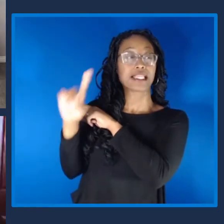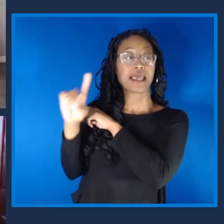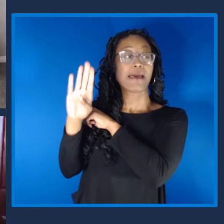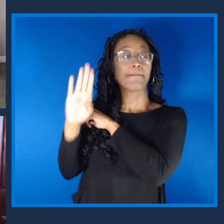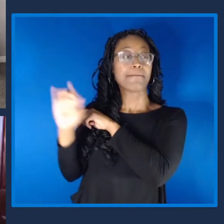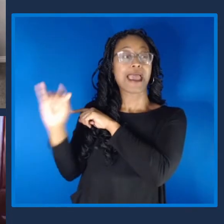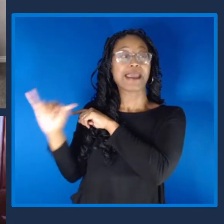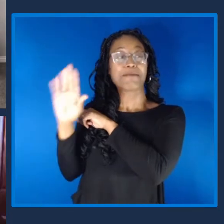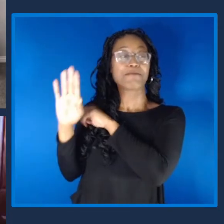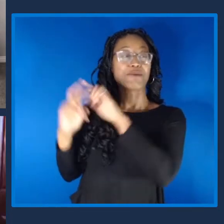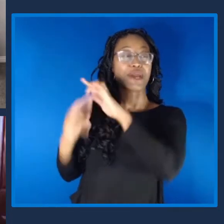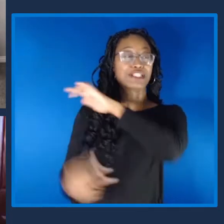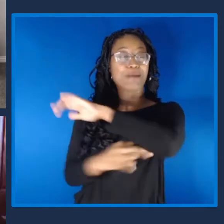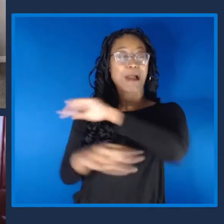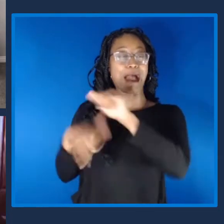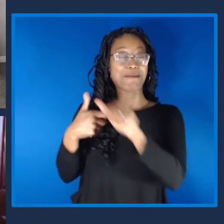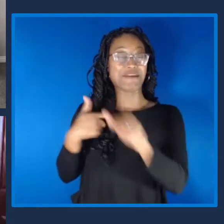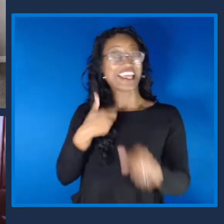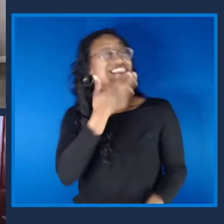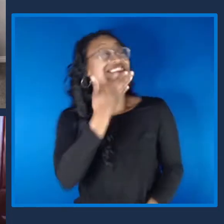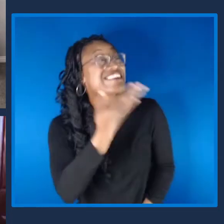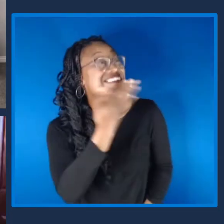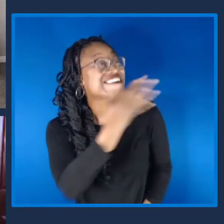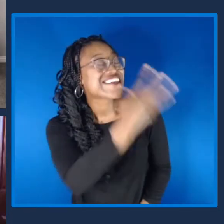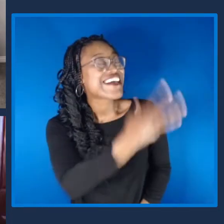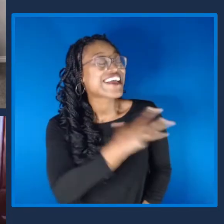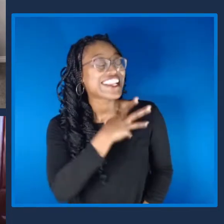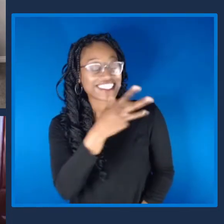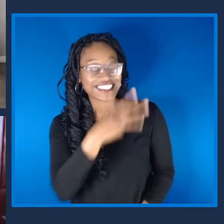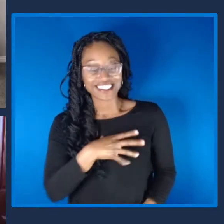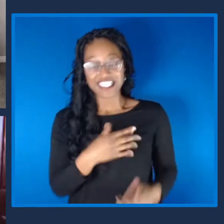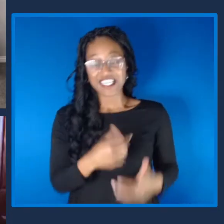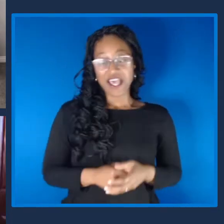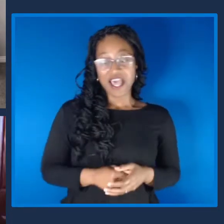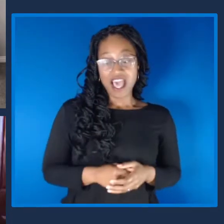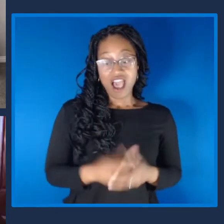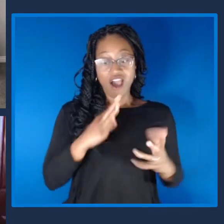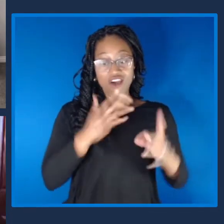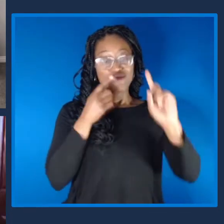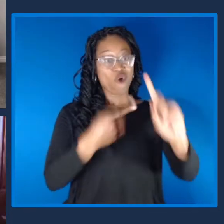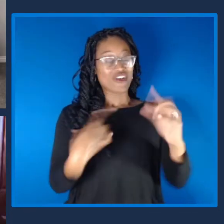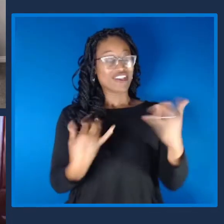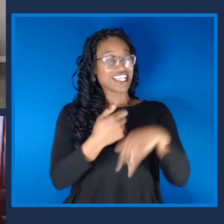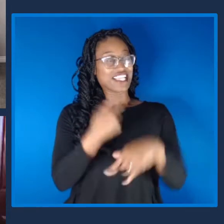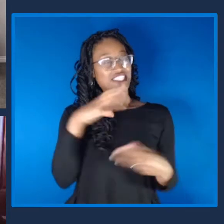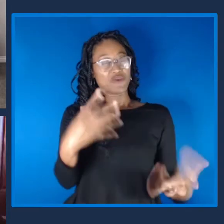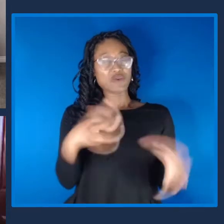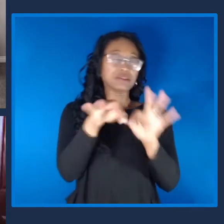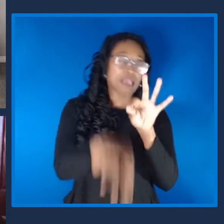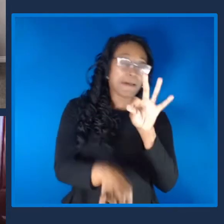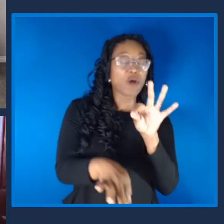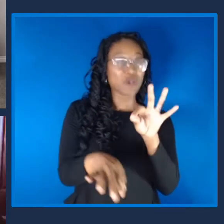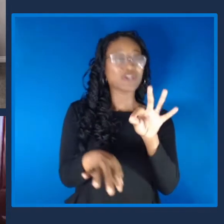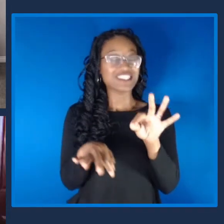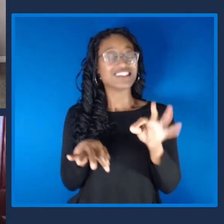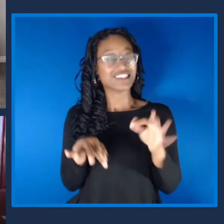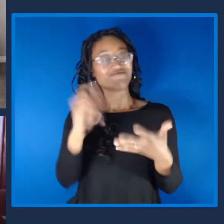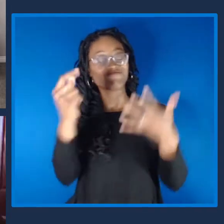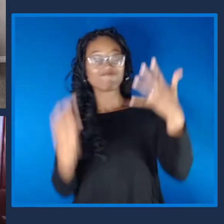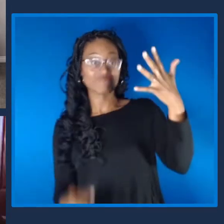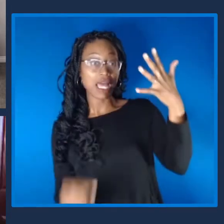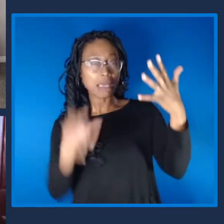Thank you, ladies. So our mission today is really to give you simple, practical steps to begin your accessibility journey. There's a lot